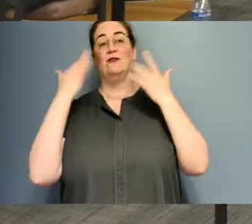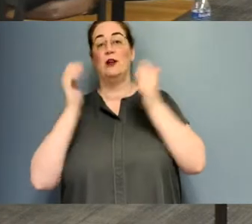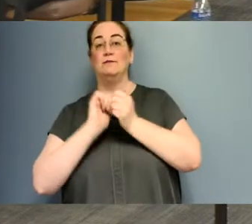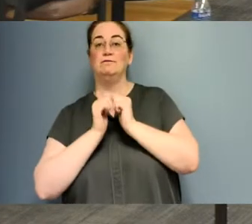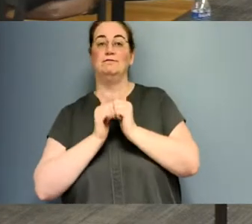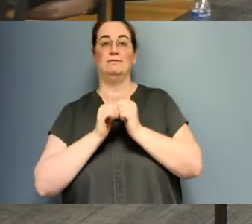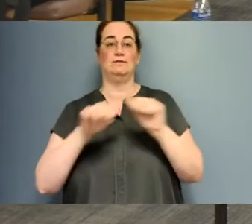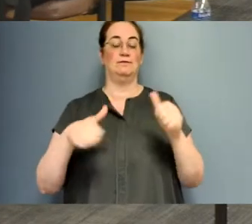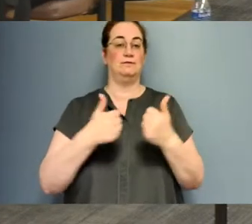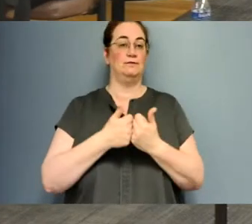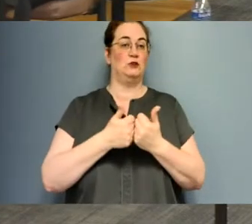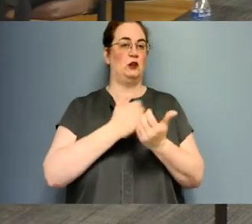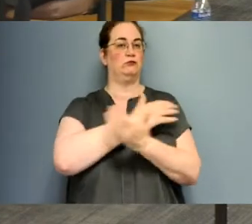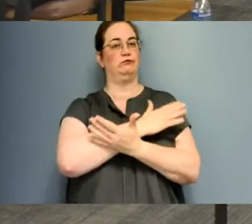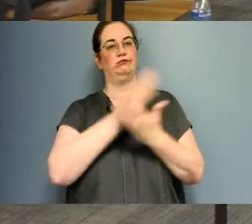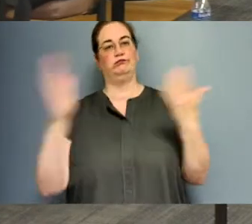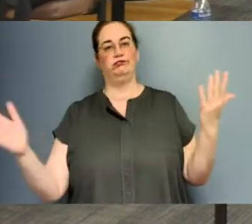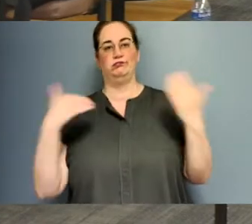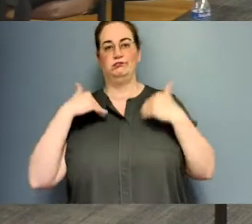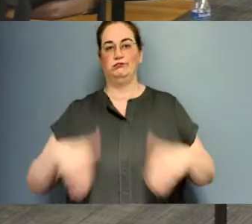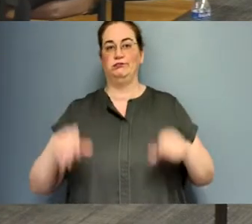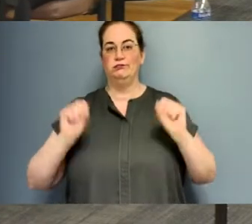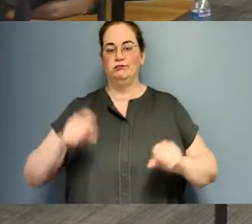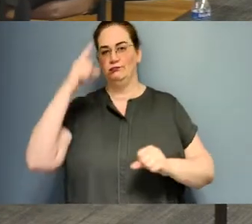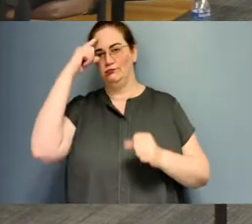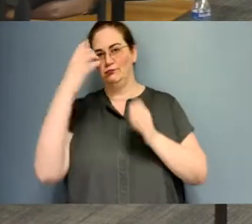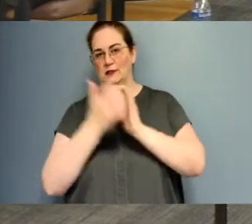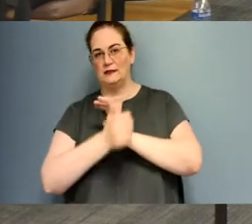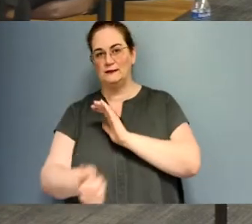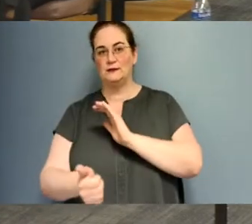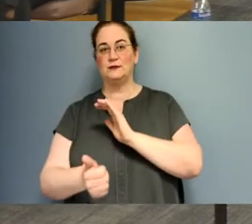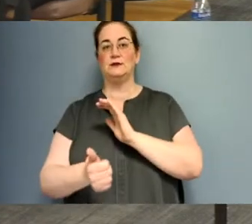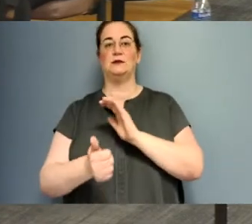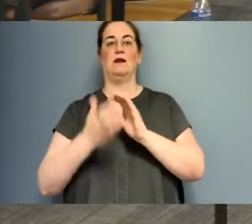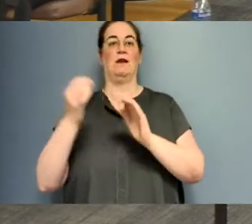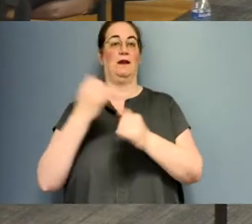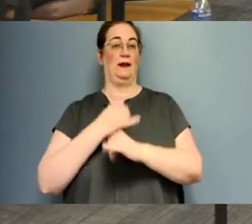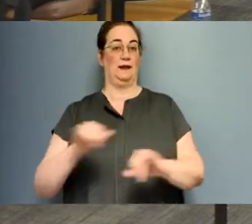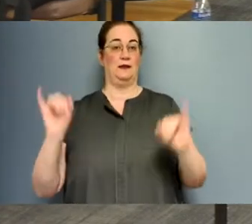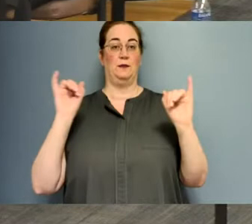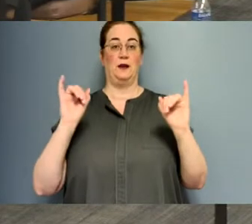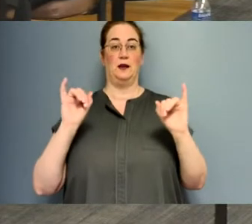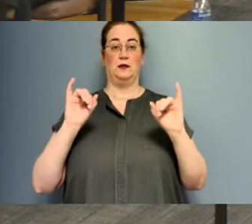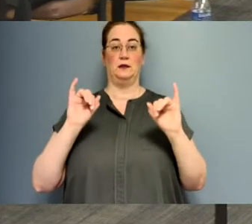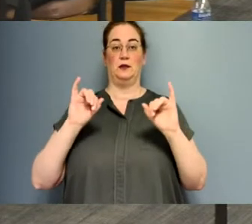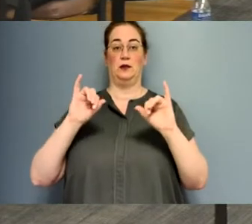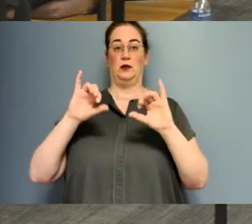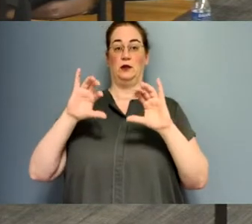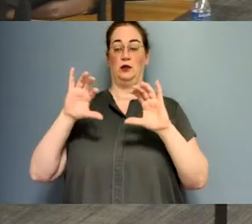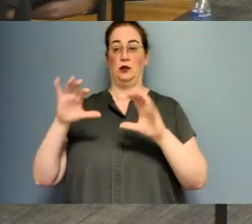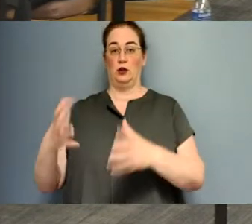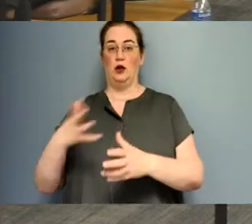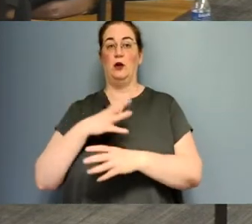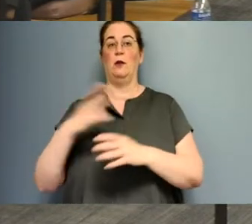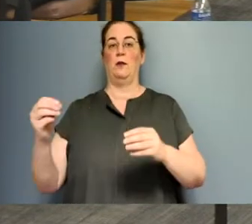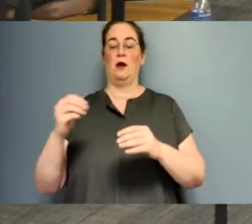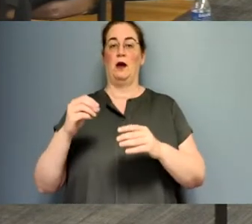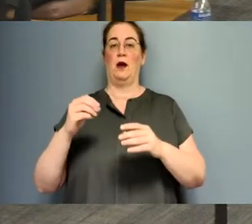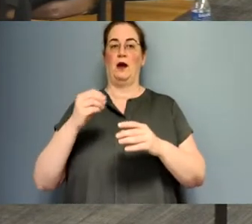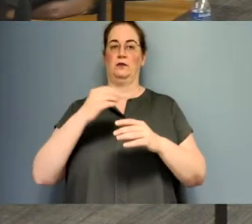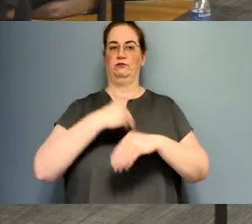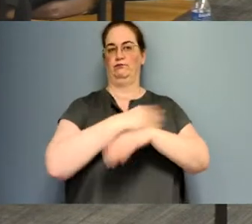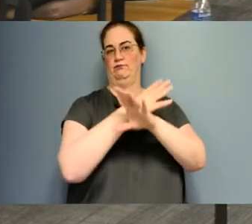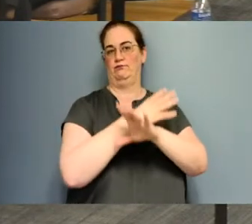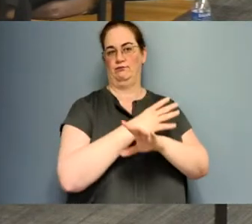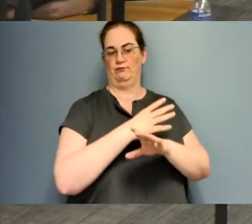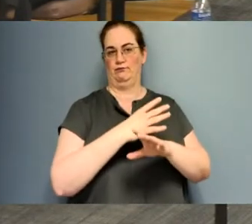that challenge a broad range of physical ability and mental skills in independent, group, and virtual settings. And to